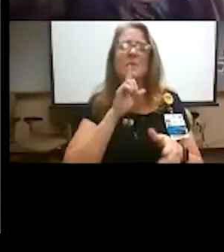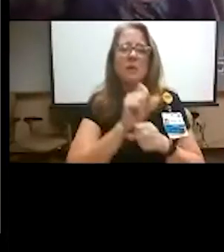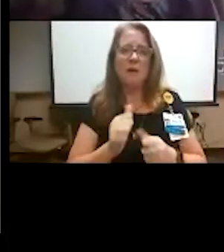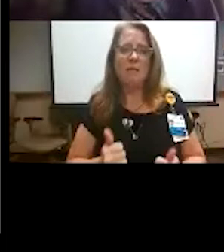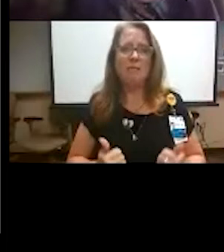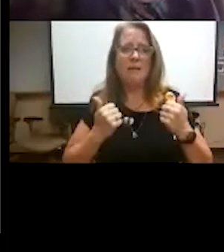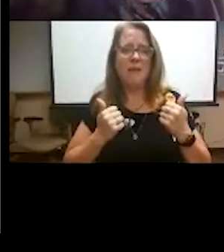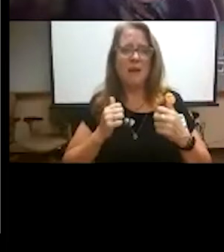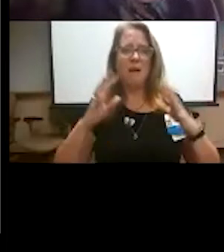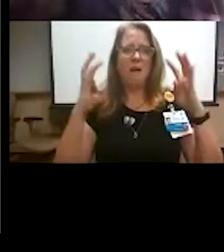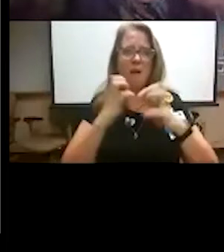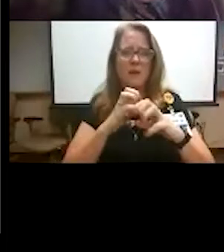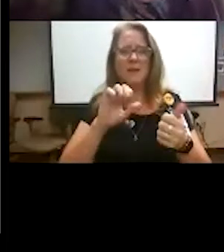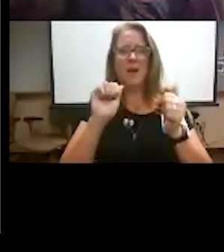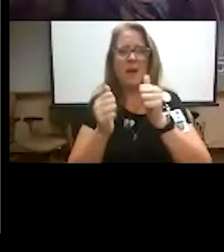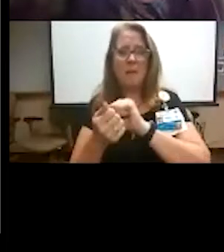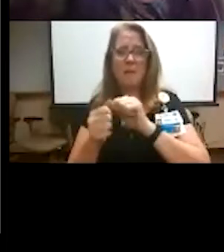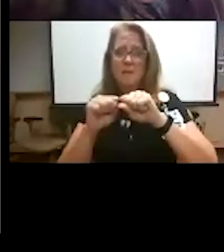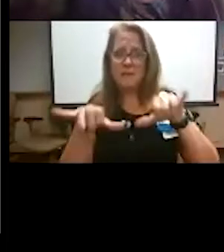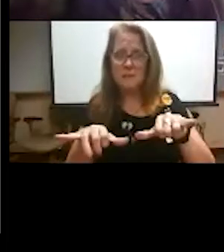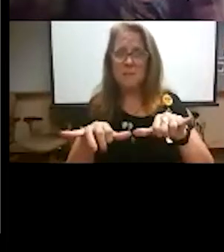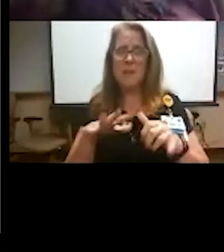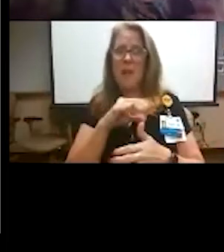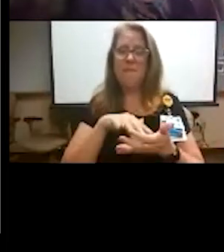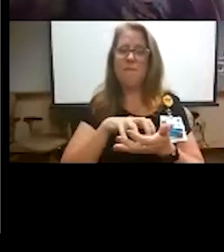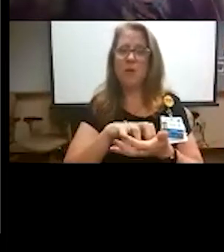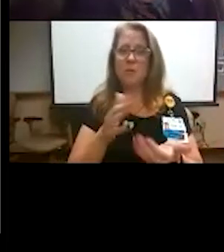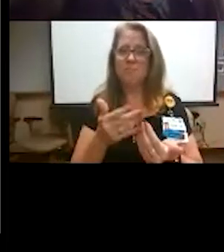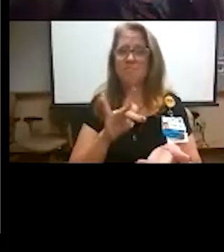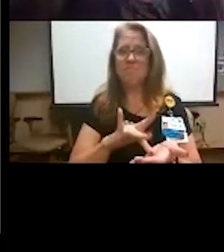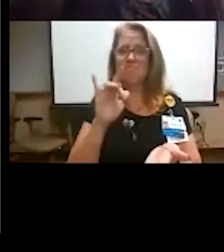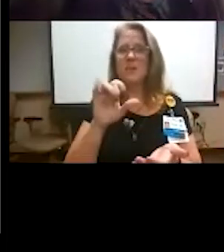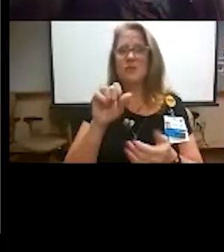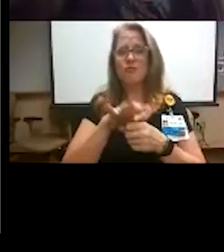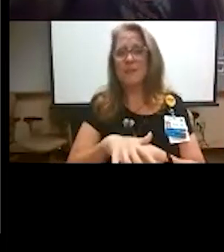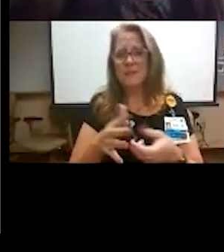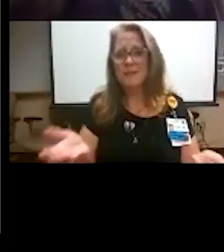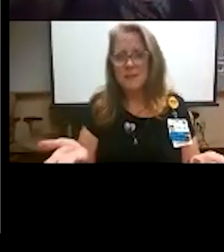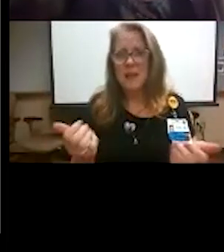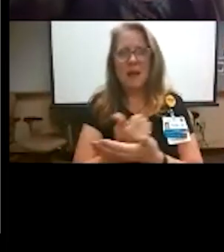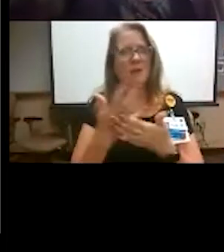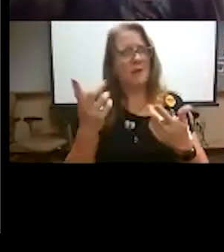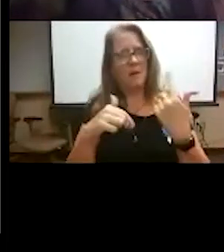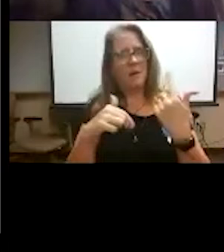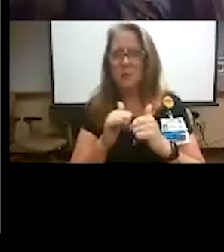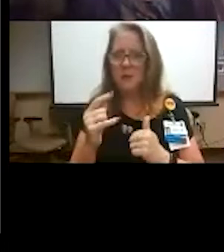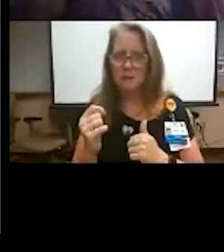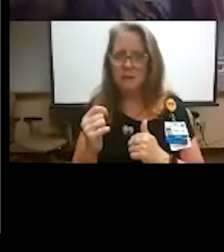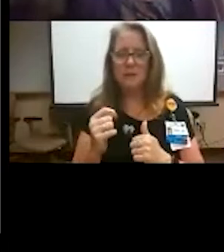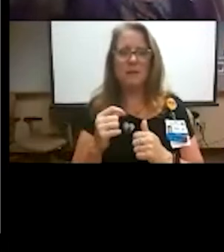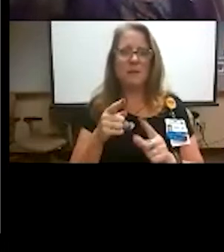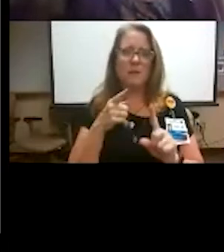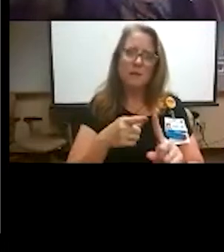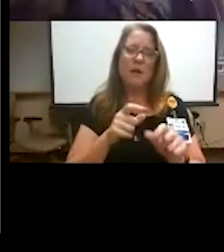adaptive systems, and being alive, they're vulnerable to stress and all that goes along with stress, particularly chronic